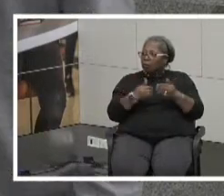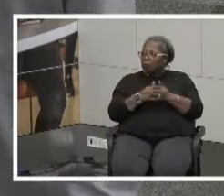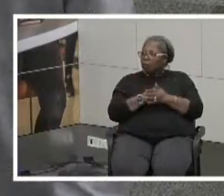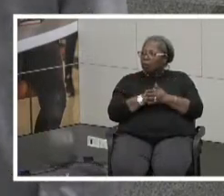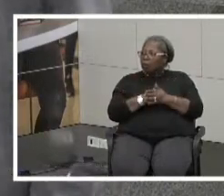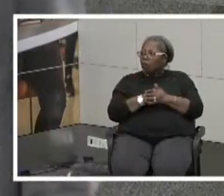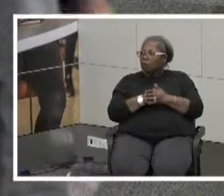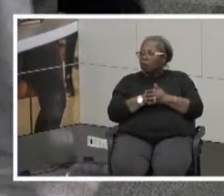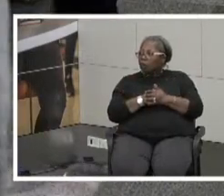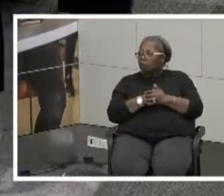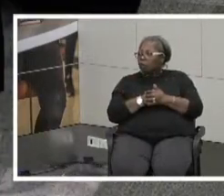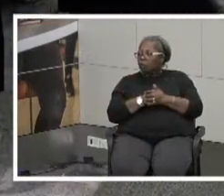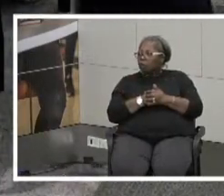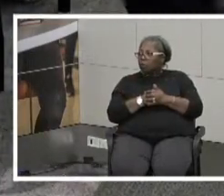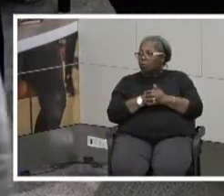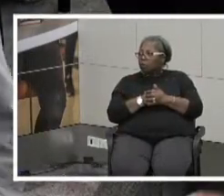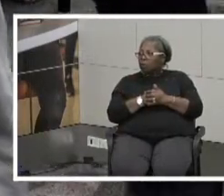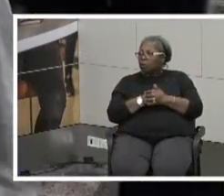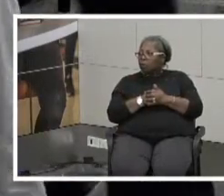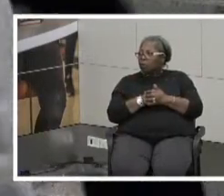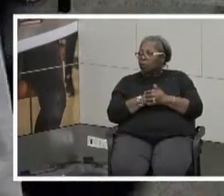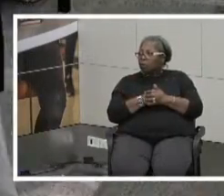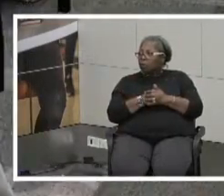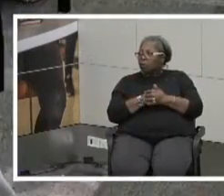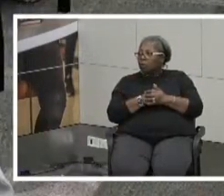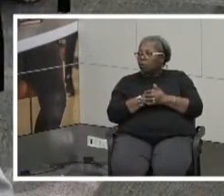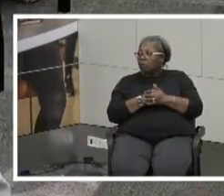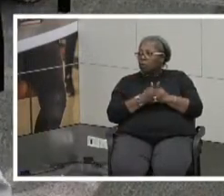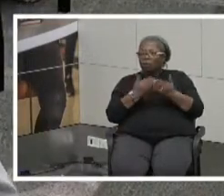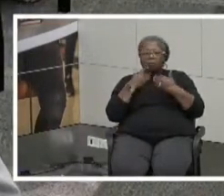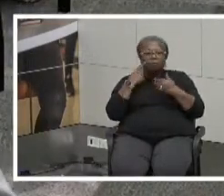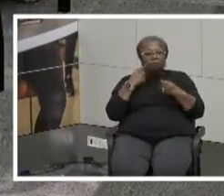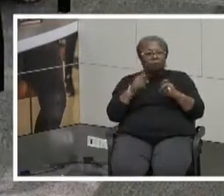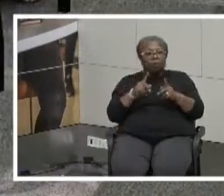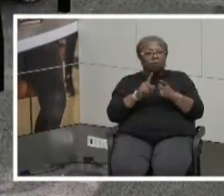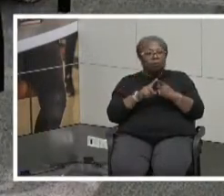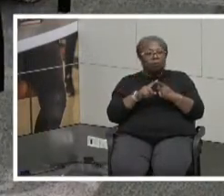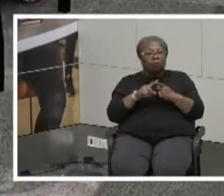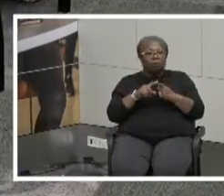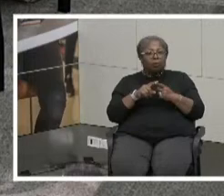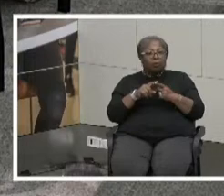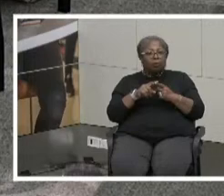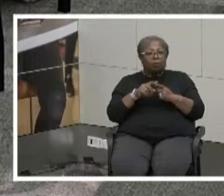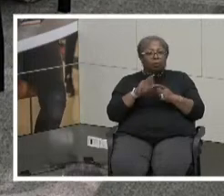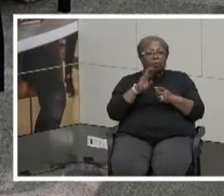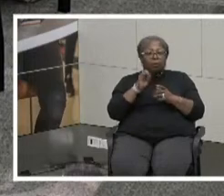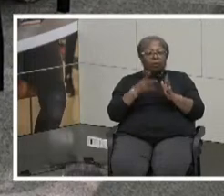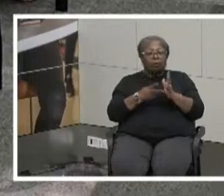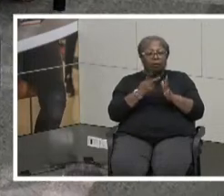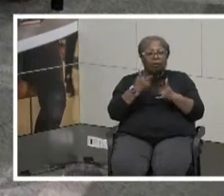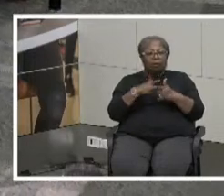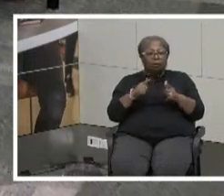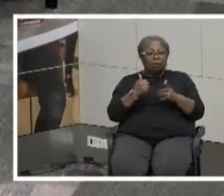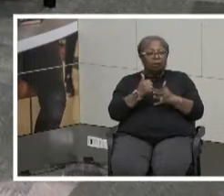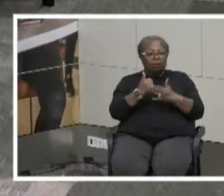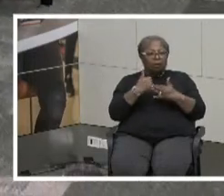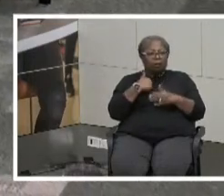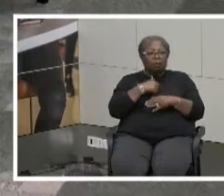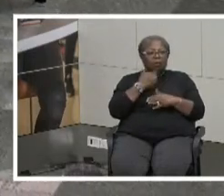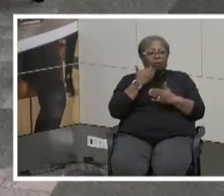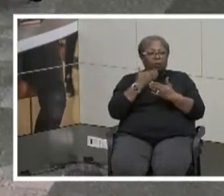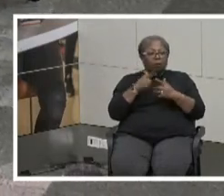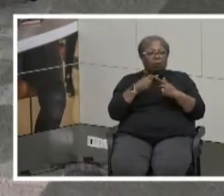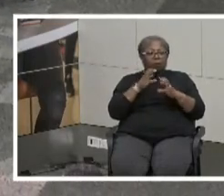Kia hello okay thank you for the opportunity to be bilingual it helps me really well to